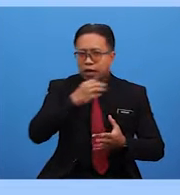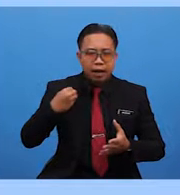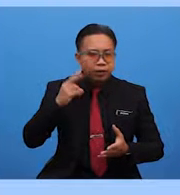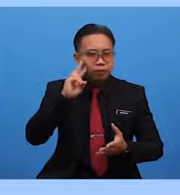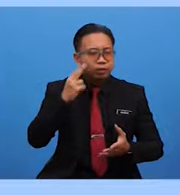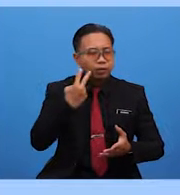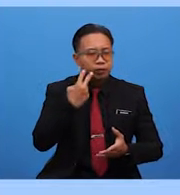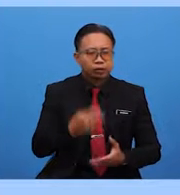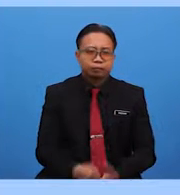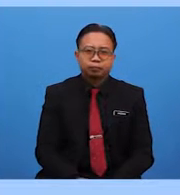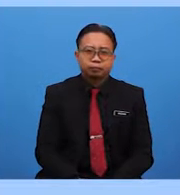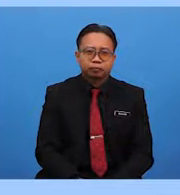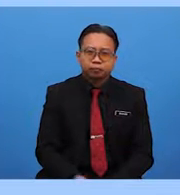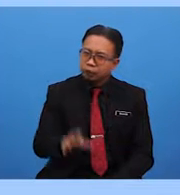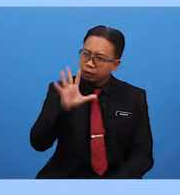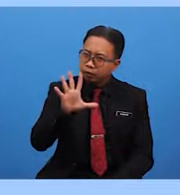set?